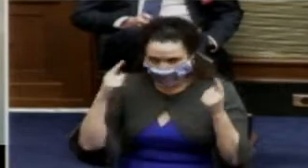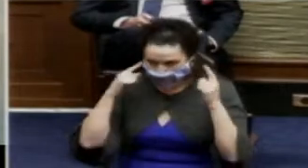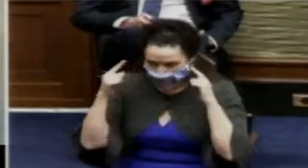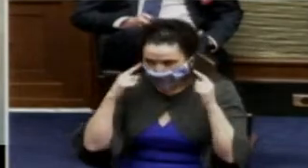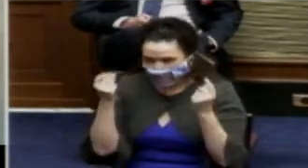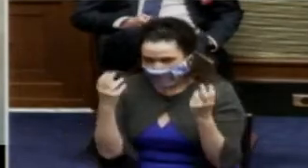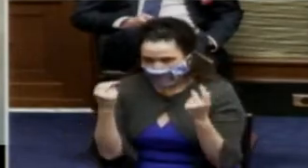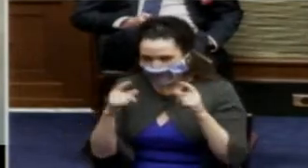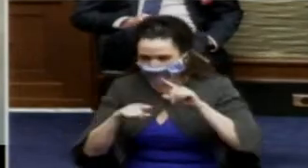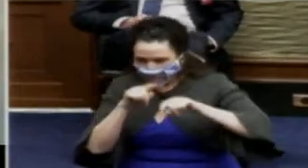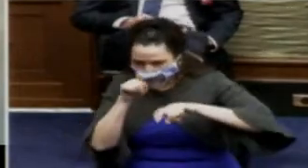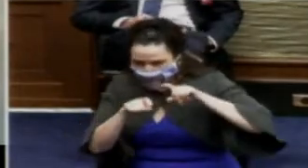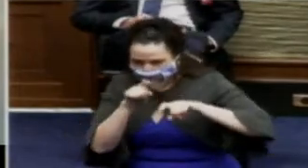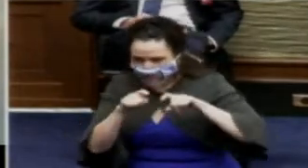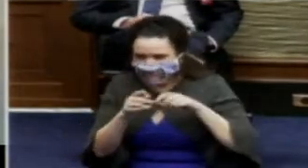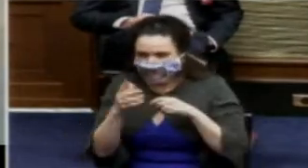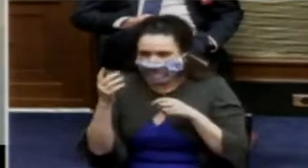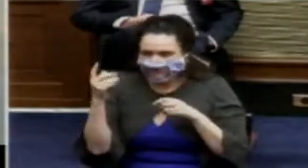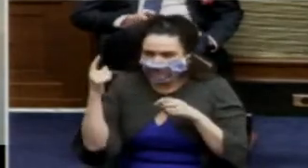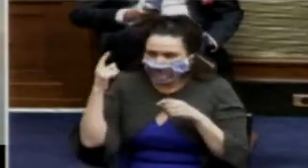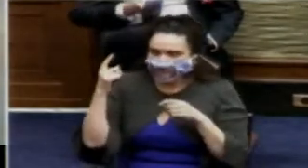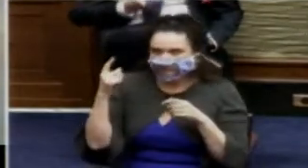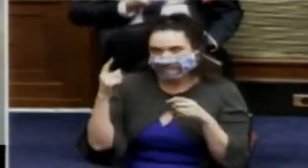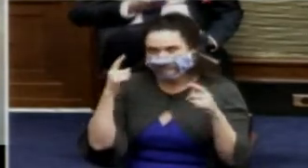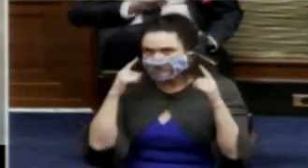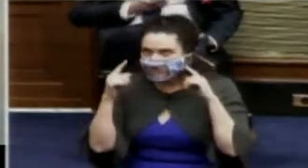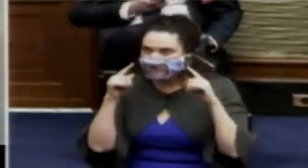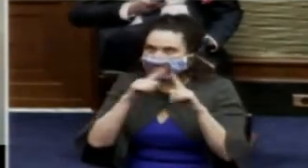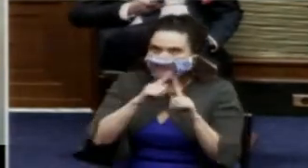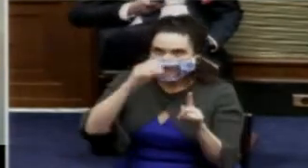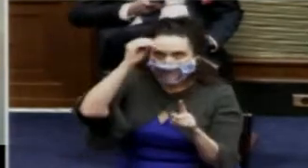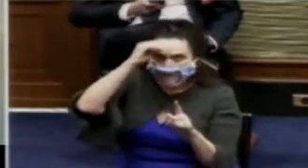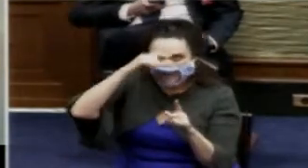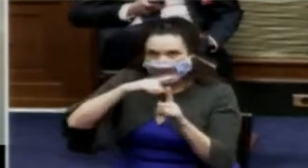questions, and you heard lots of opinions and facts thrown out